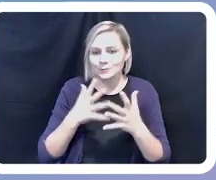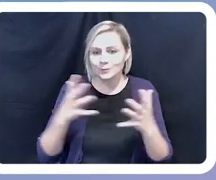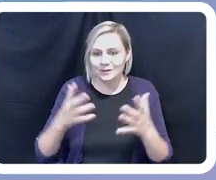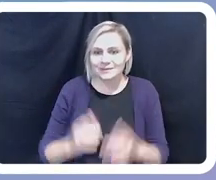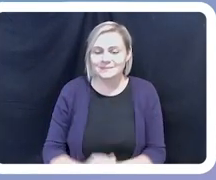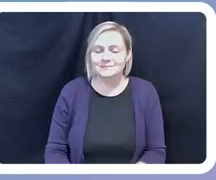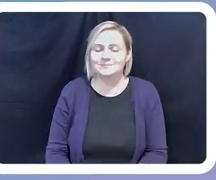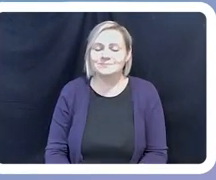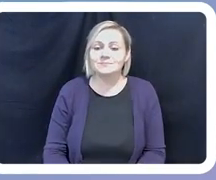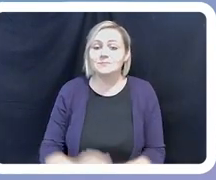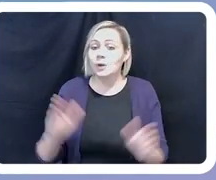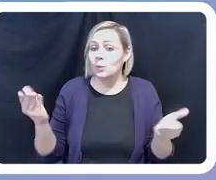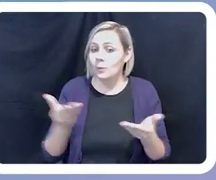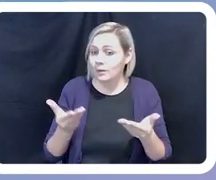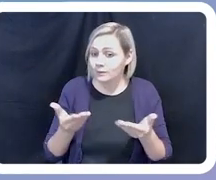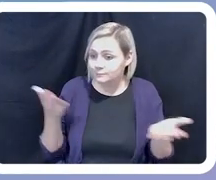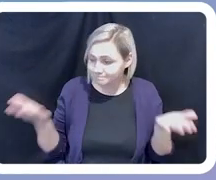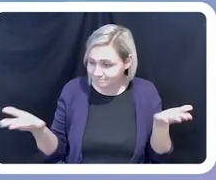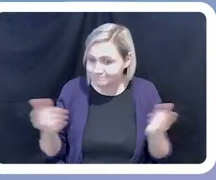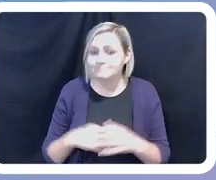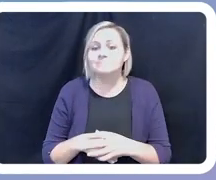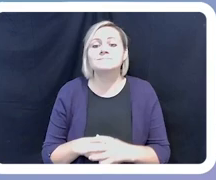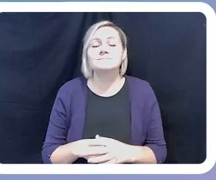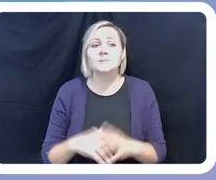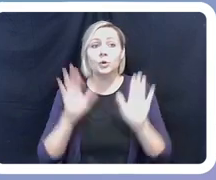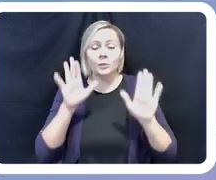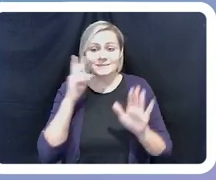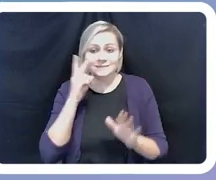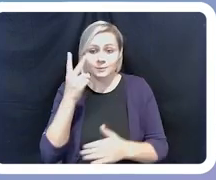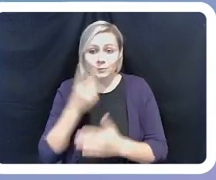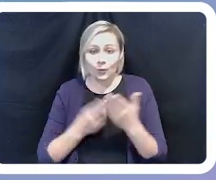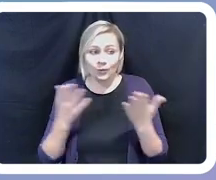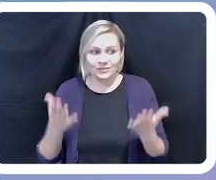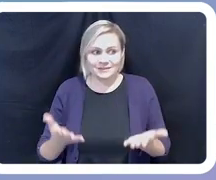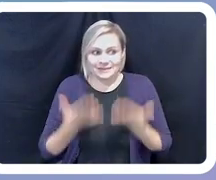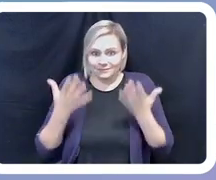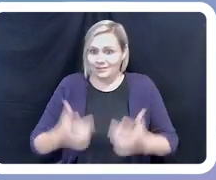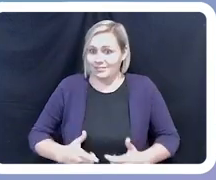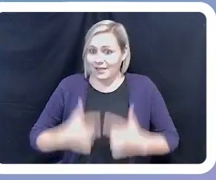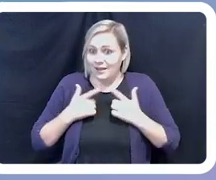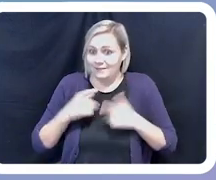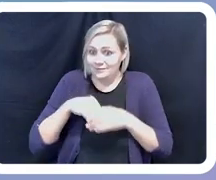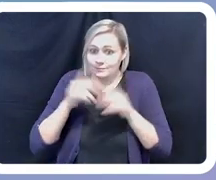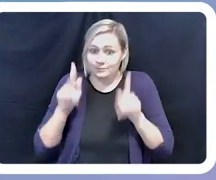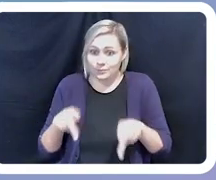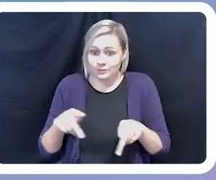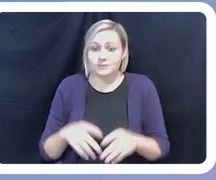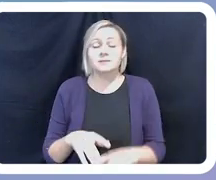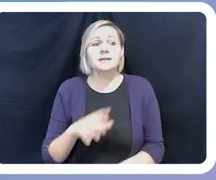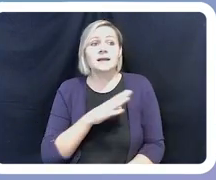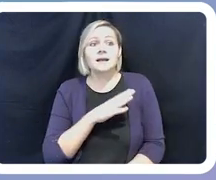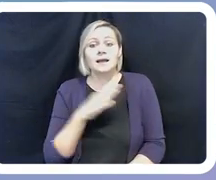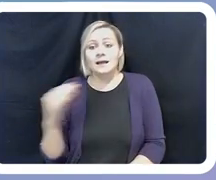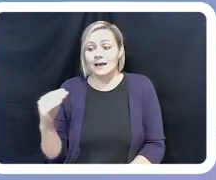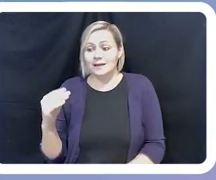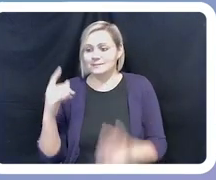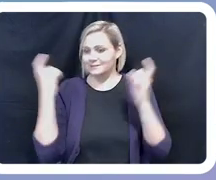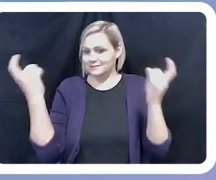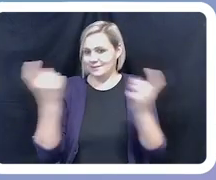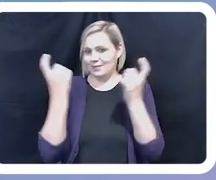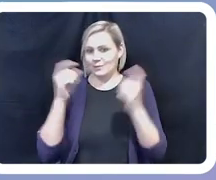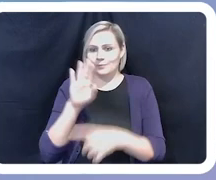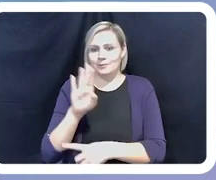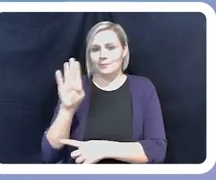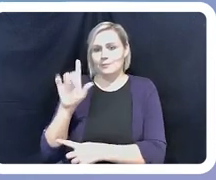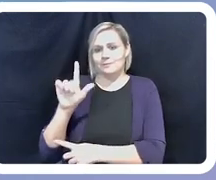much. Welcome, Kelly and Josh. It's great to be able to see both of you live and in person and to be able to